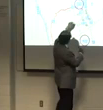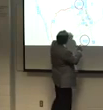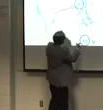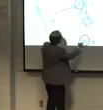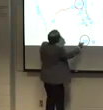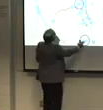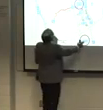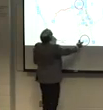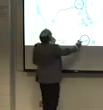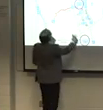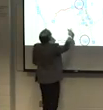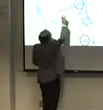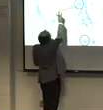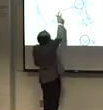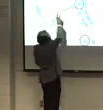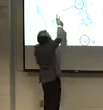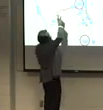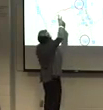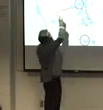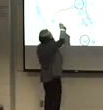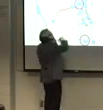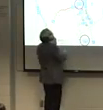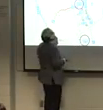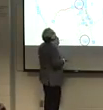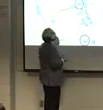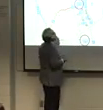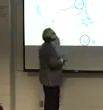the options became going to this one or that one.